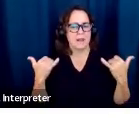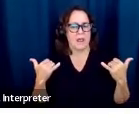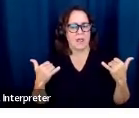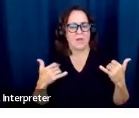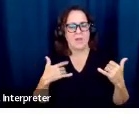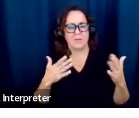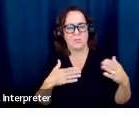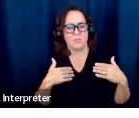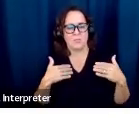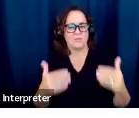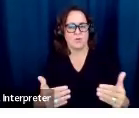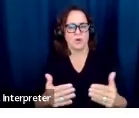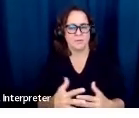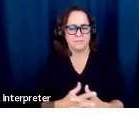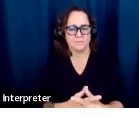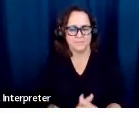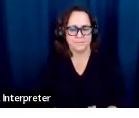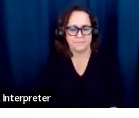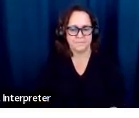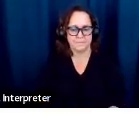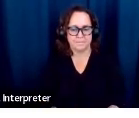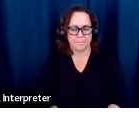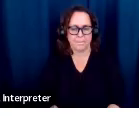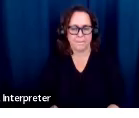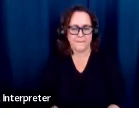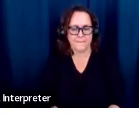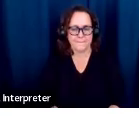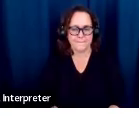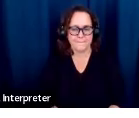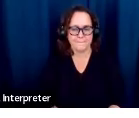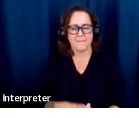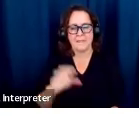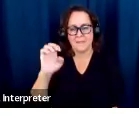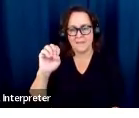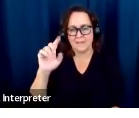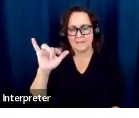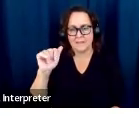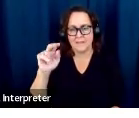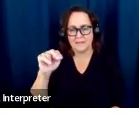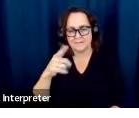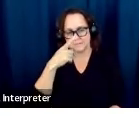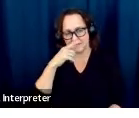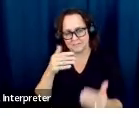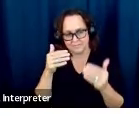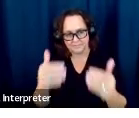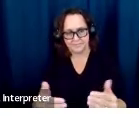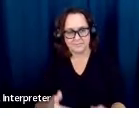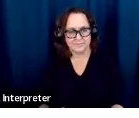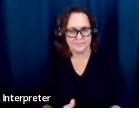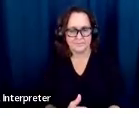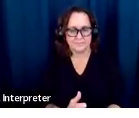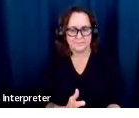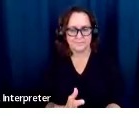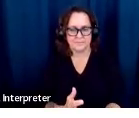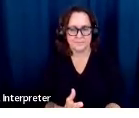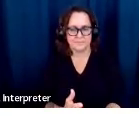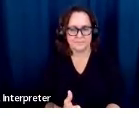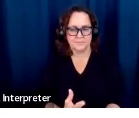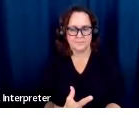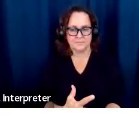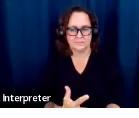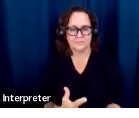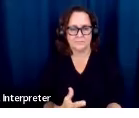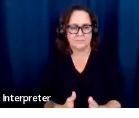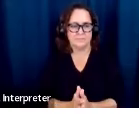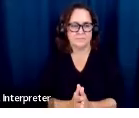going to sort of move on in the presentation. So Eliana, if you want to press ahead, I think we're ready to go. Sounds